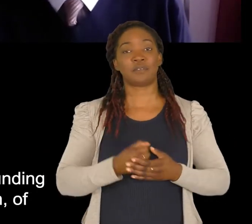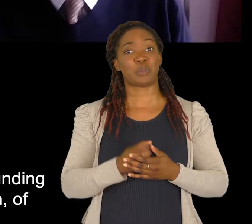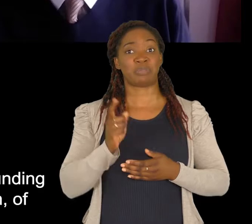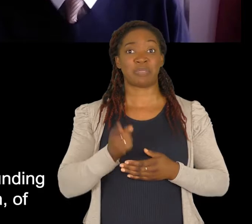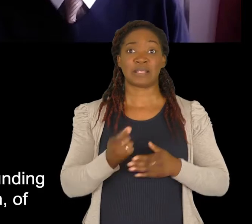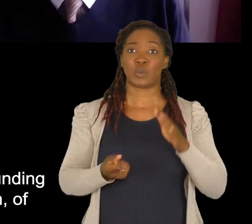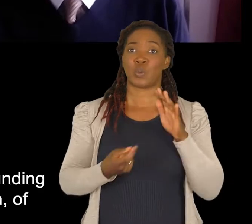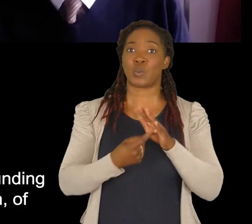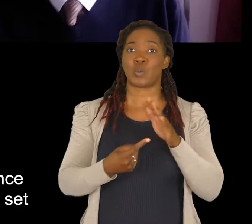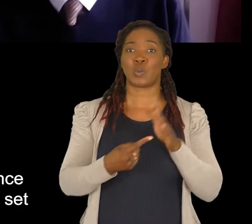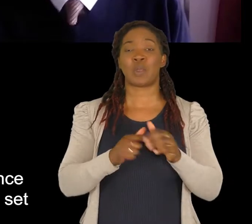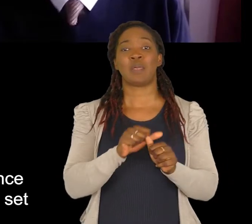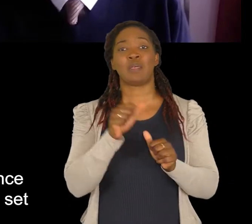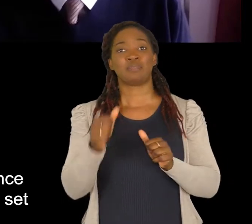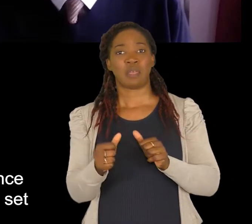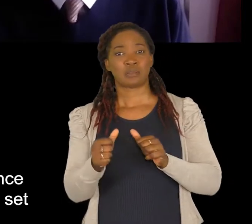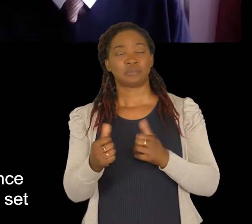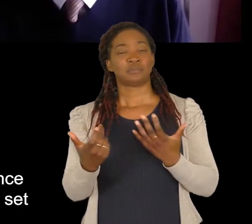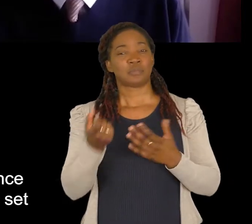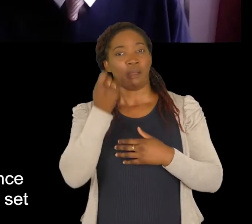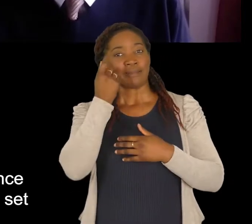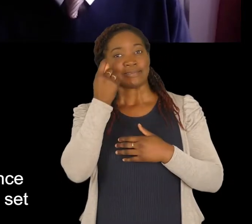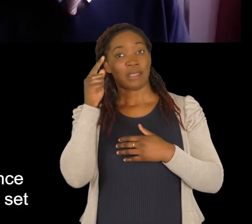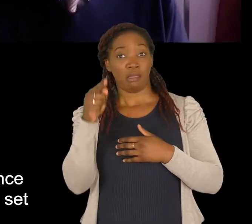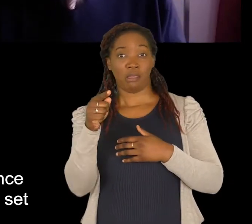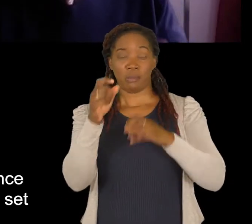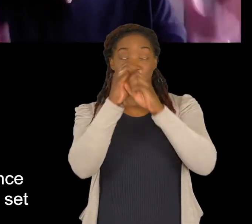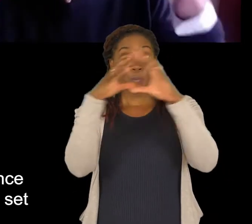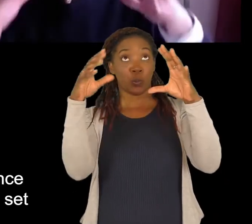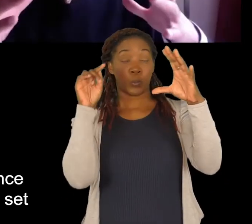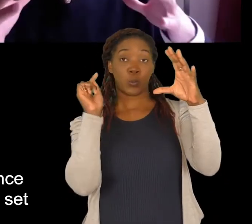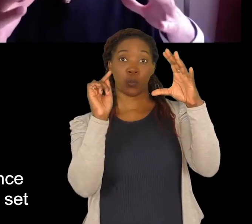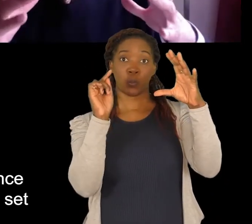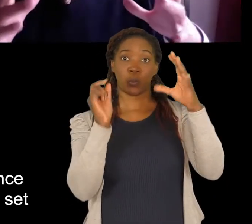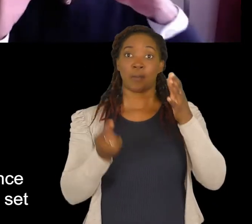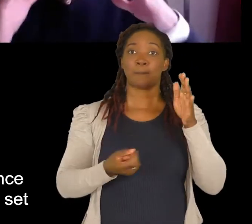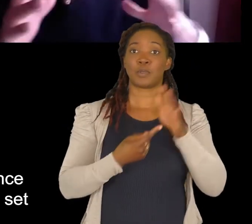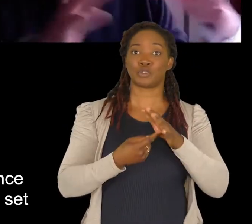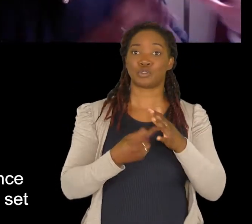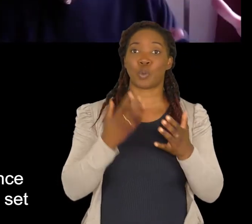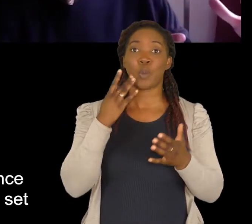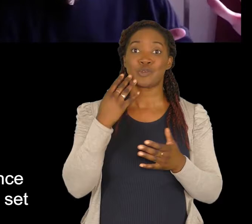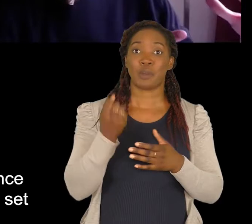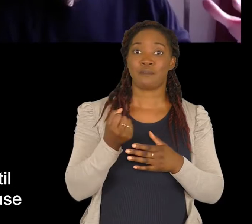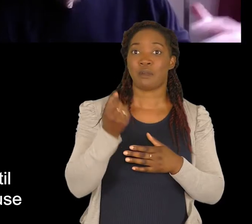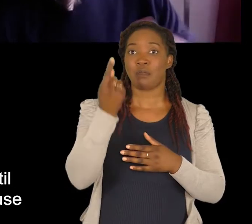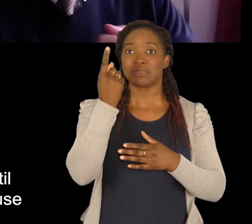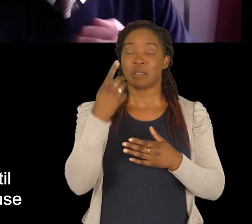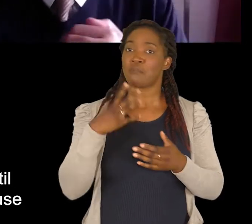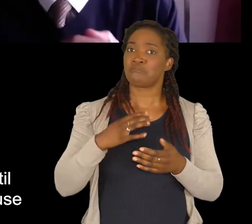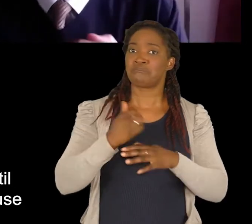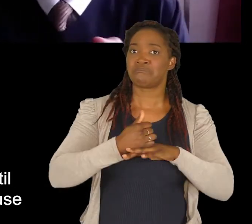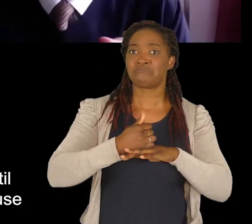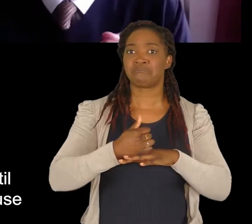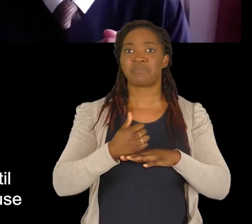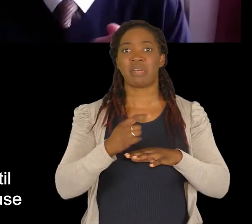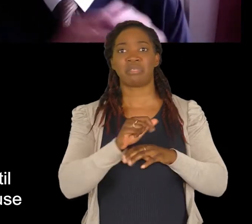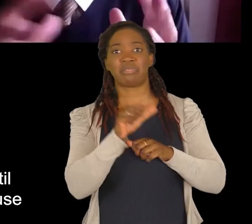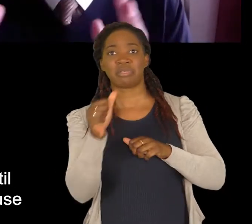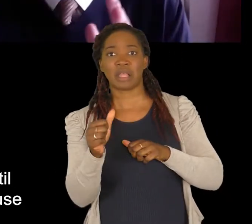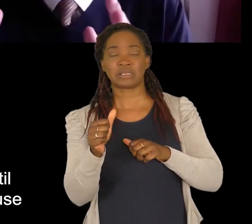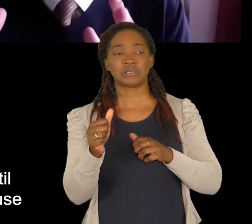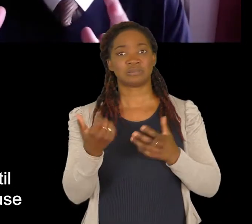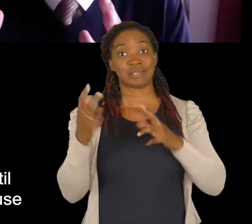that's critical. And then of course the idea is really important, right? Once you have the idea of something that you want to set up, then it's all